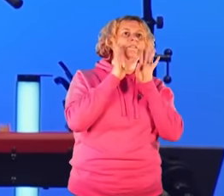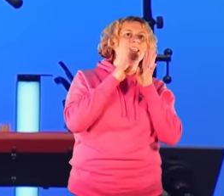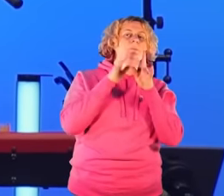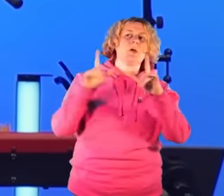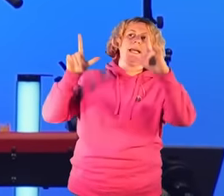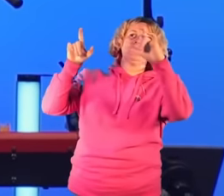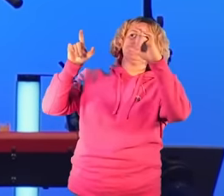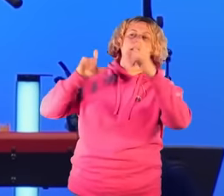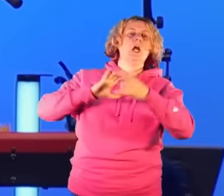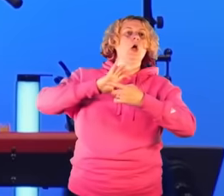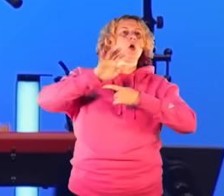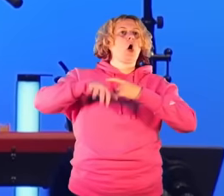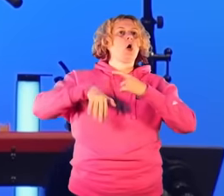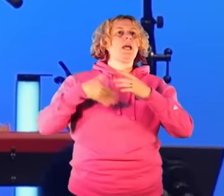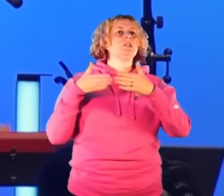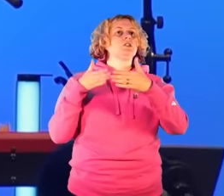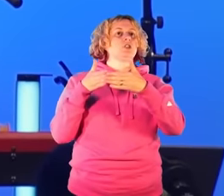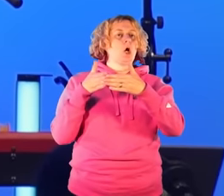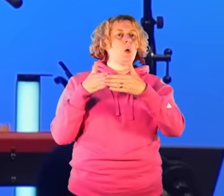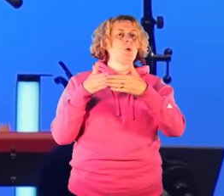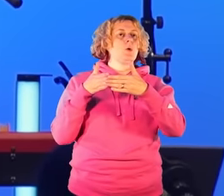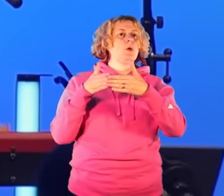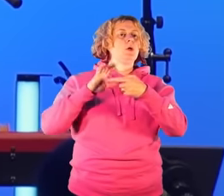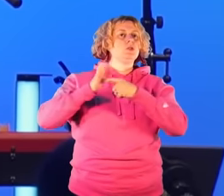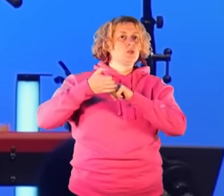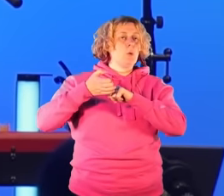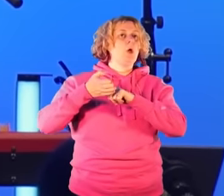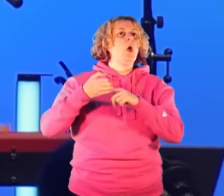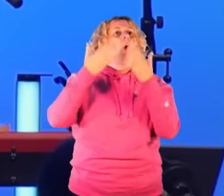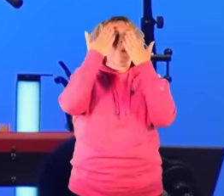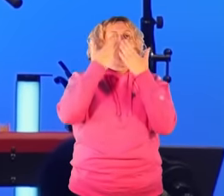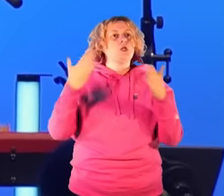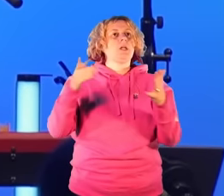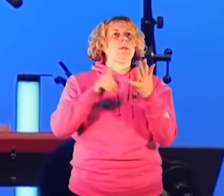It's Cornerstone Worship UK. We've got a website,